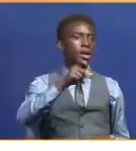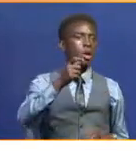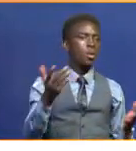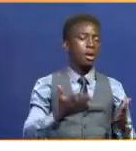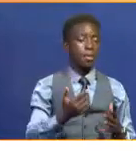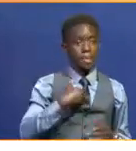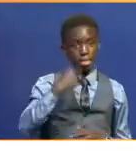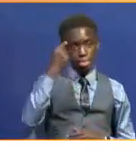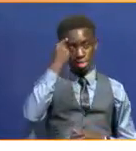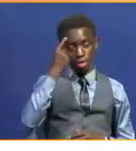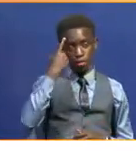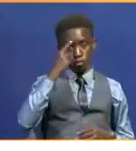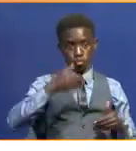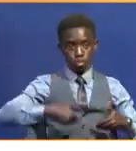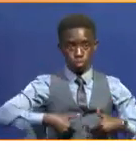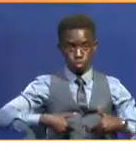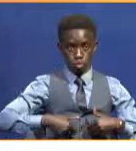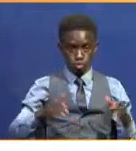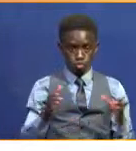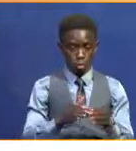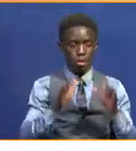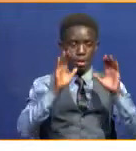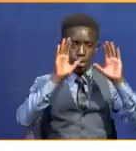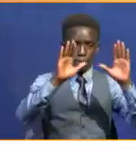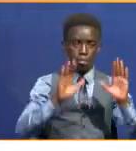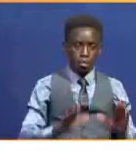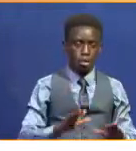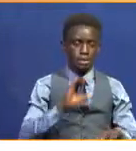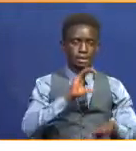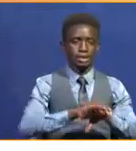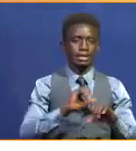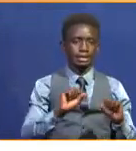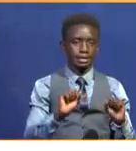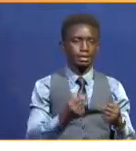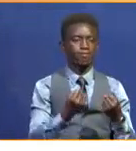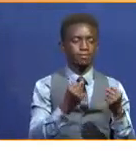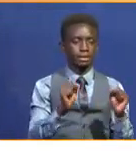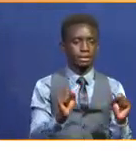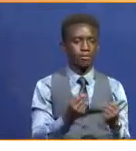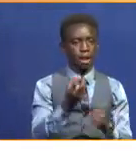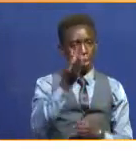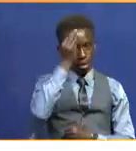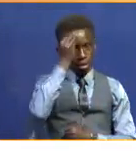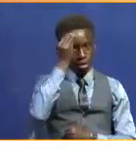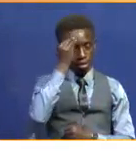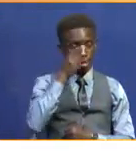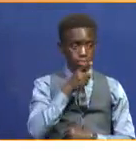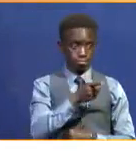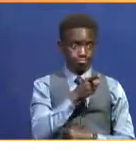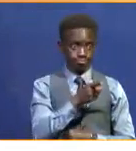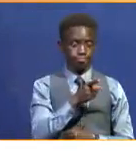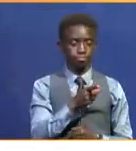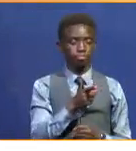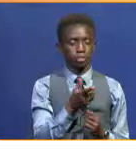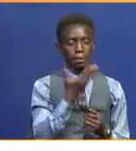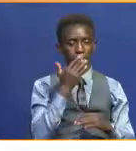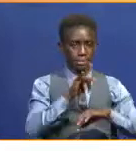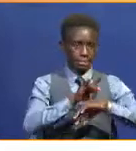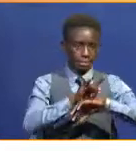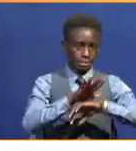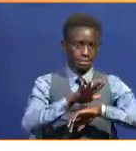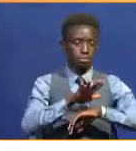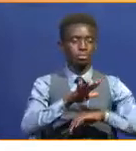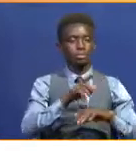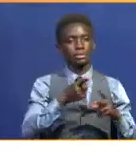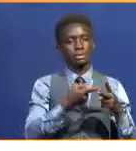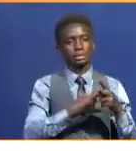people, it's important to get that savings culture and for us to start early. Because if you think